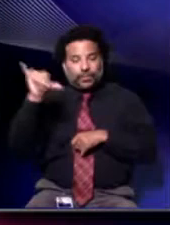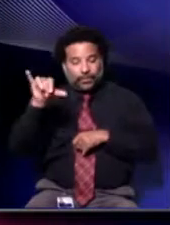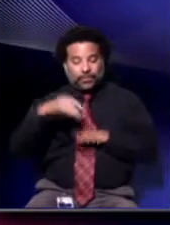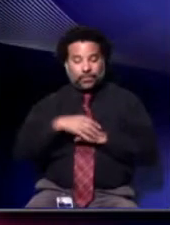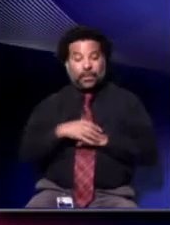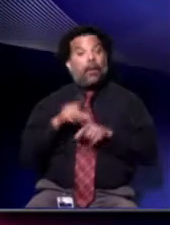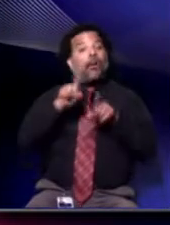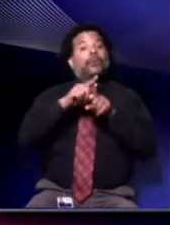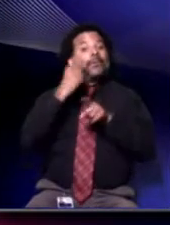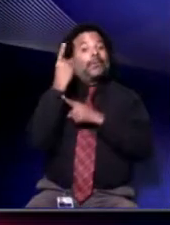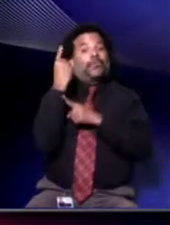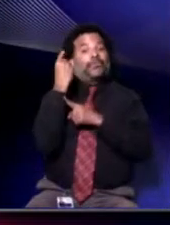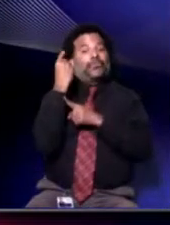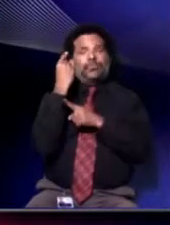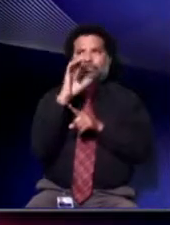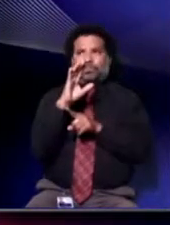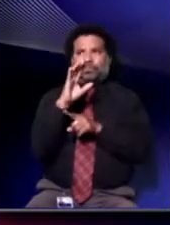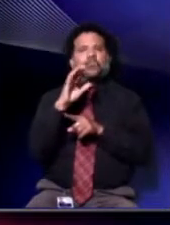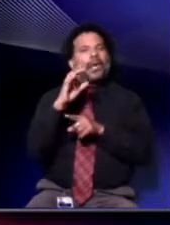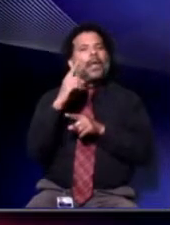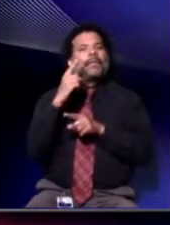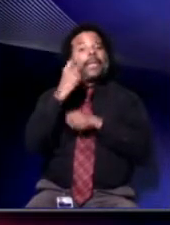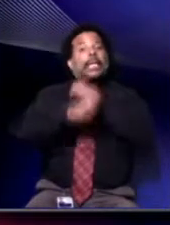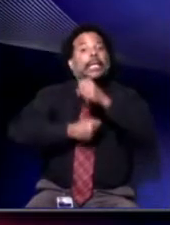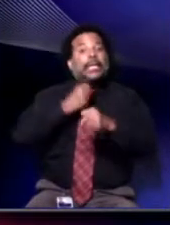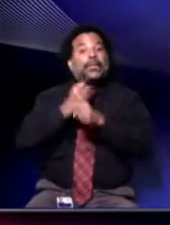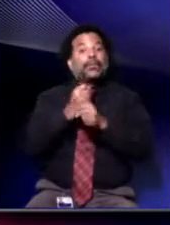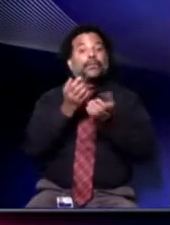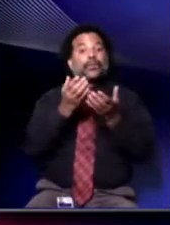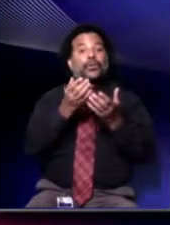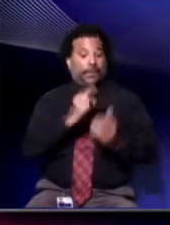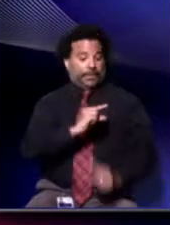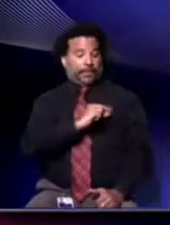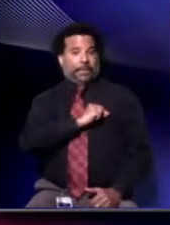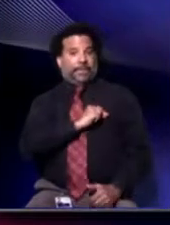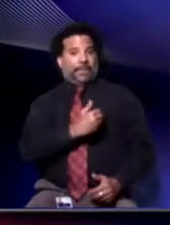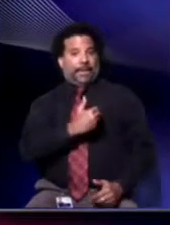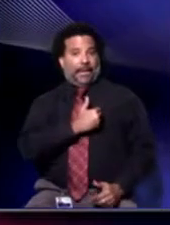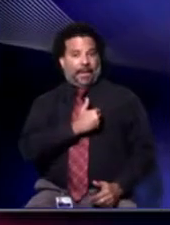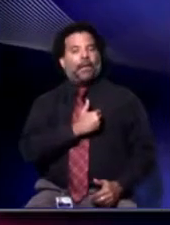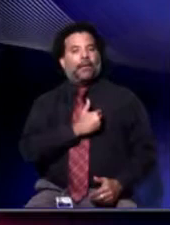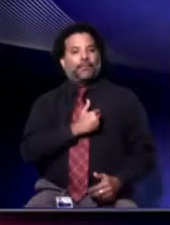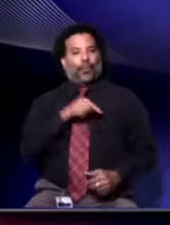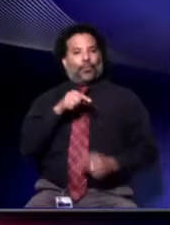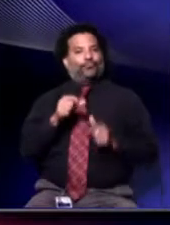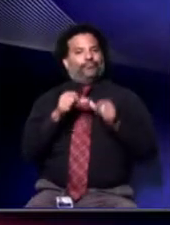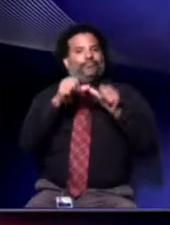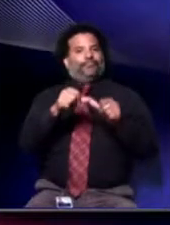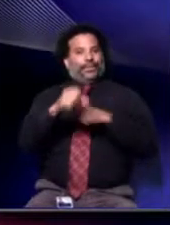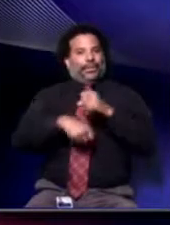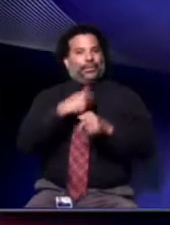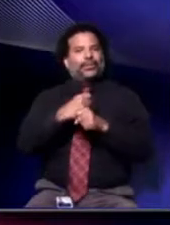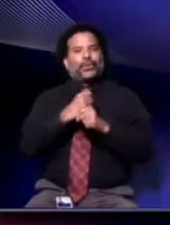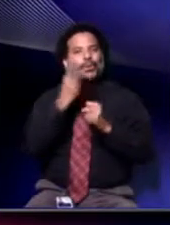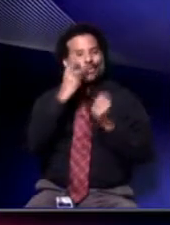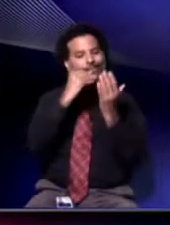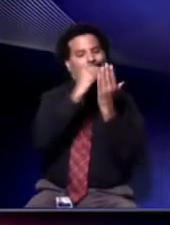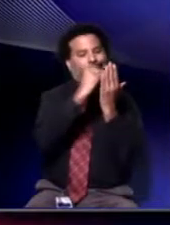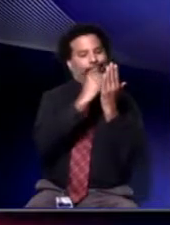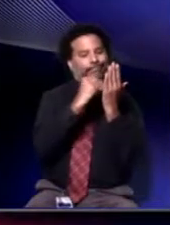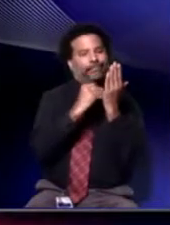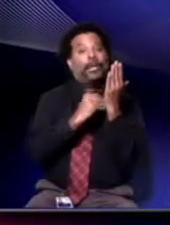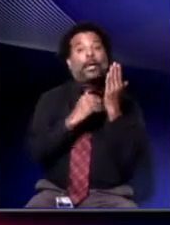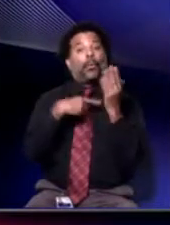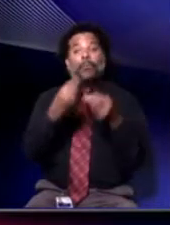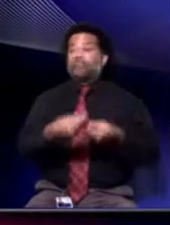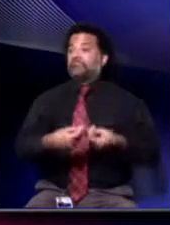started our years of service pins, and so we've continued with that this year. And I also provided a breakdown of those pins. We provided